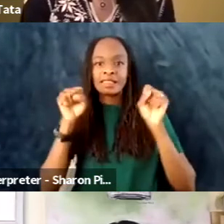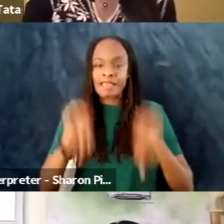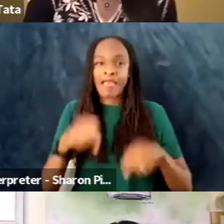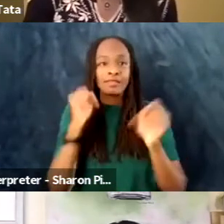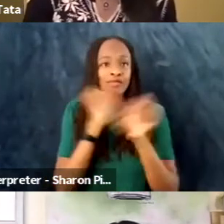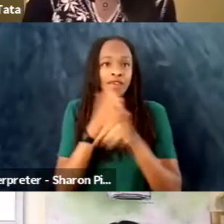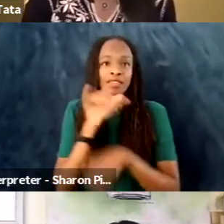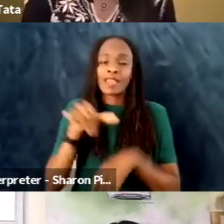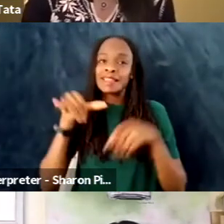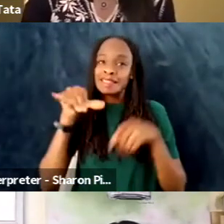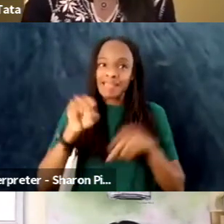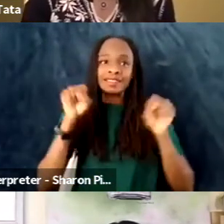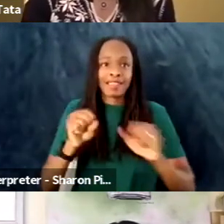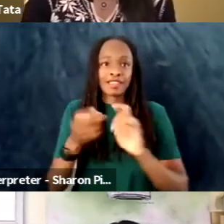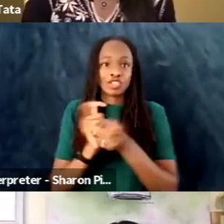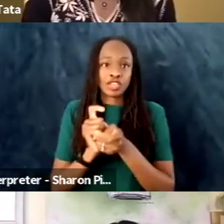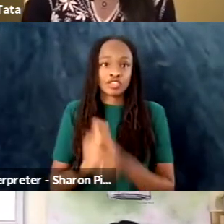can be changed.